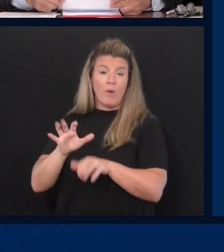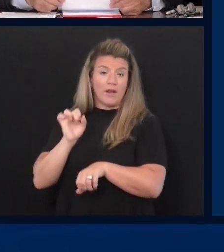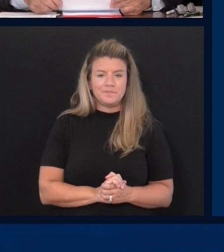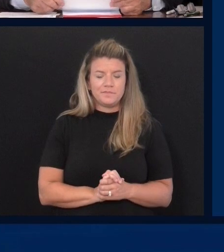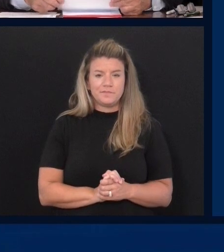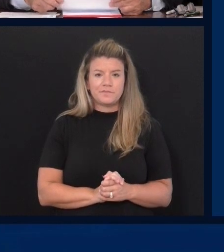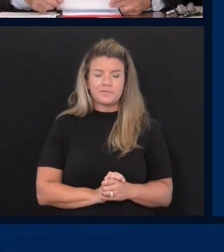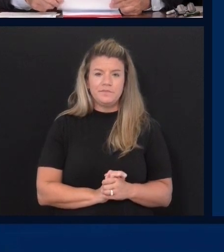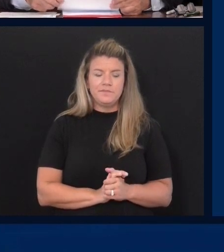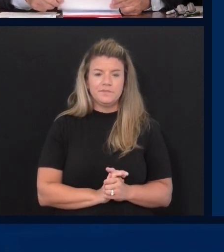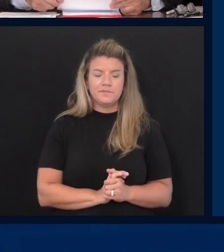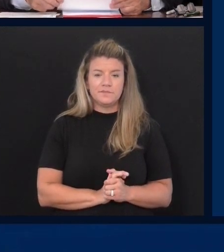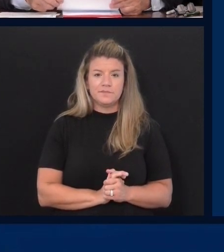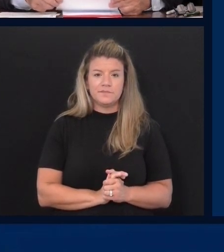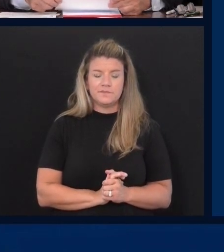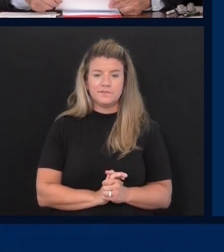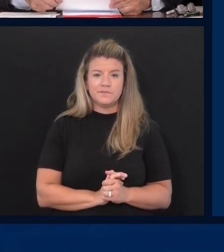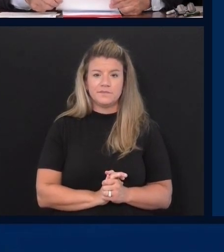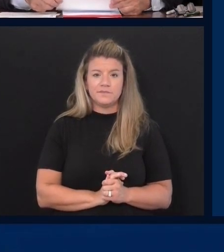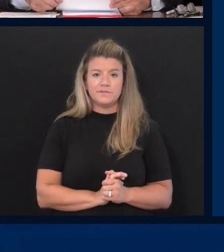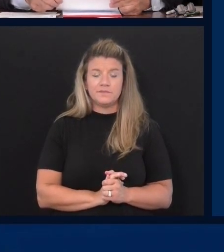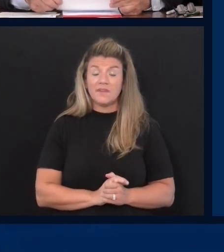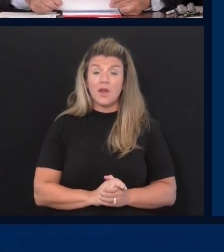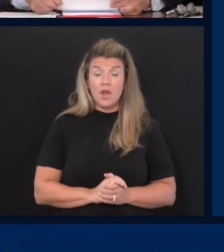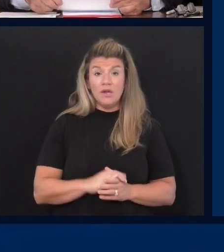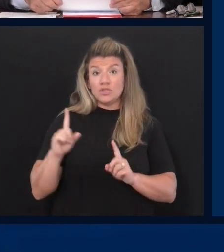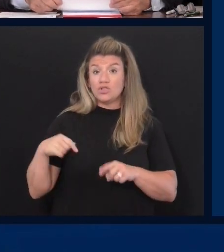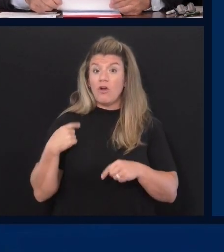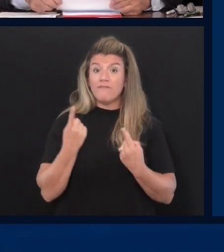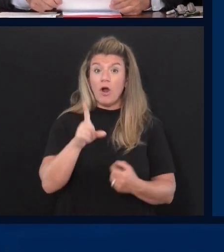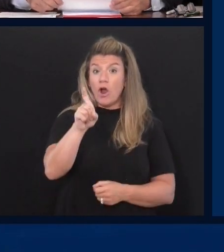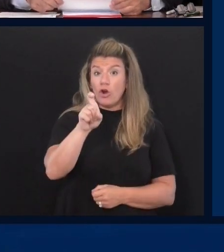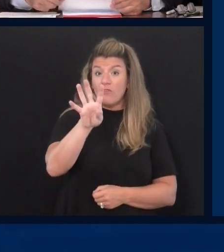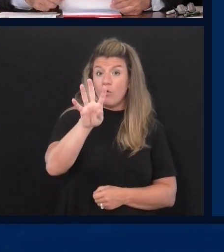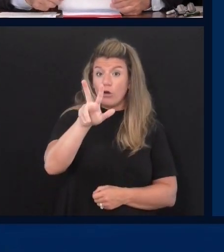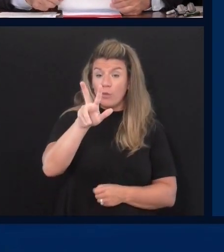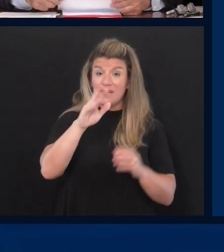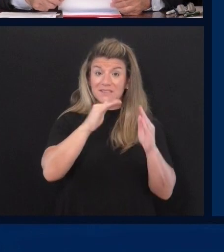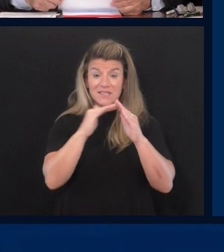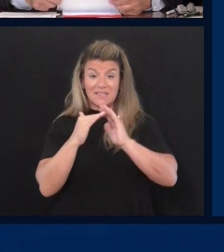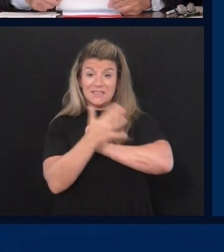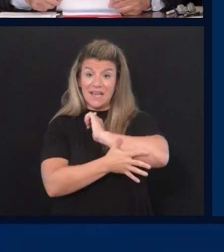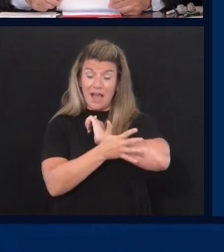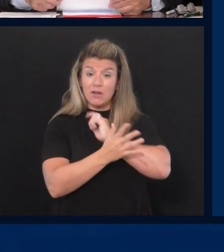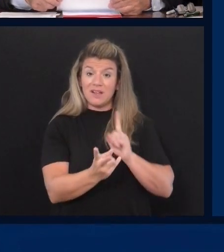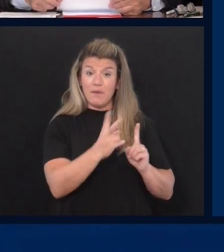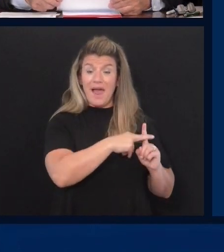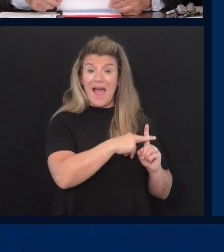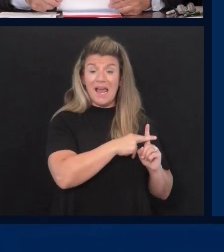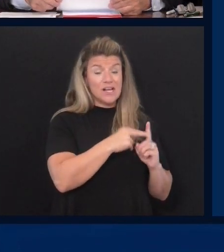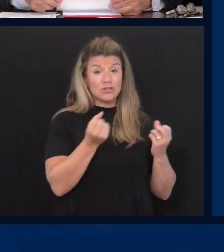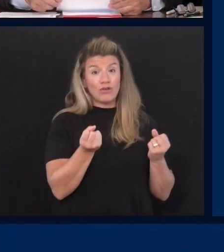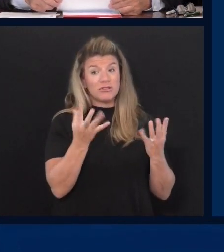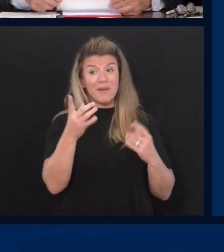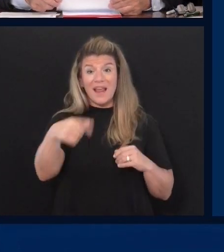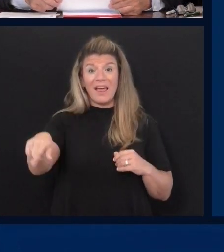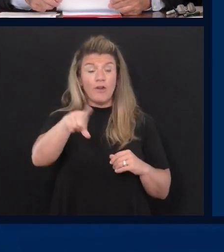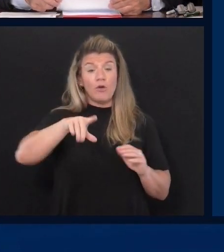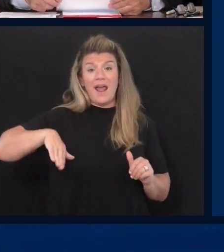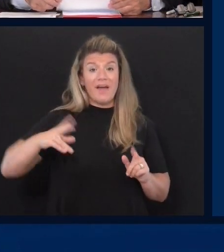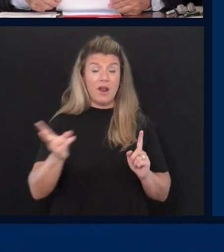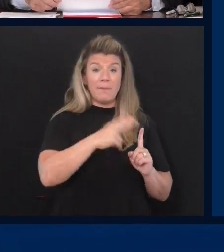detailed, an app come up on Monday of exactly how you can apply to where we can start getting the money and getting the money out to our small